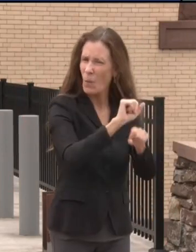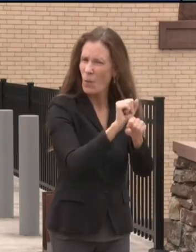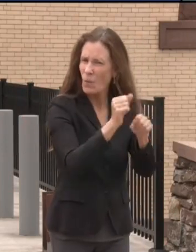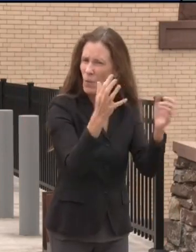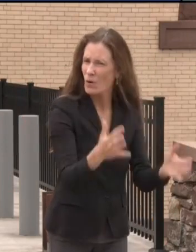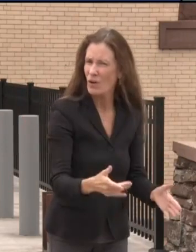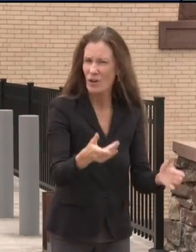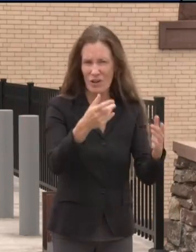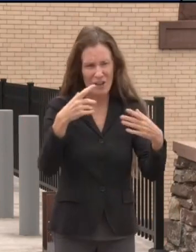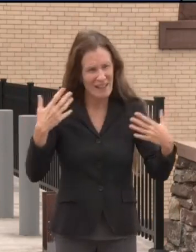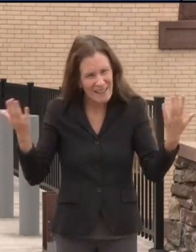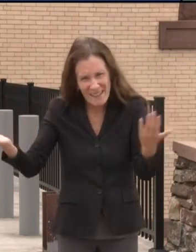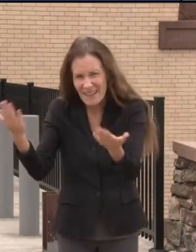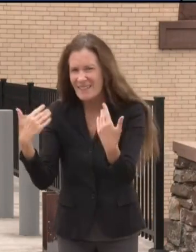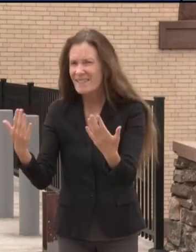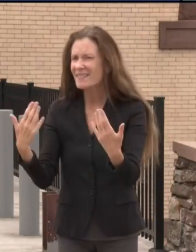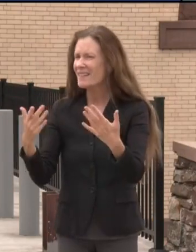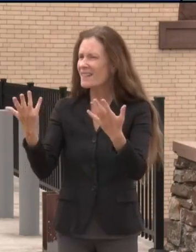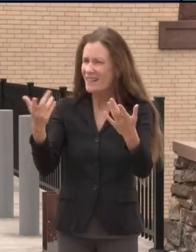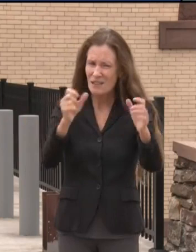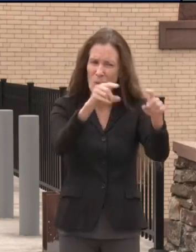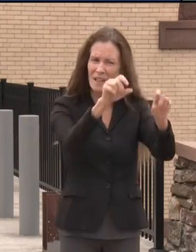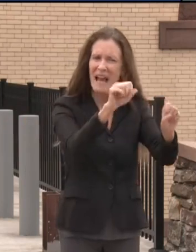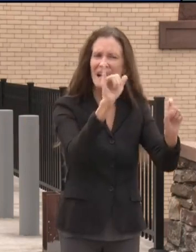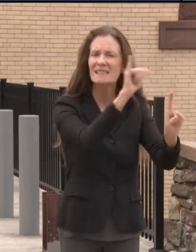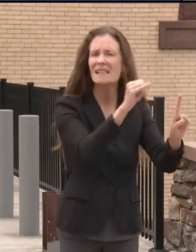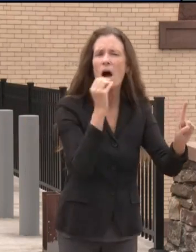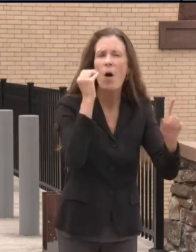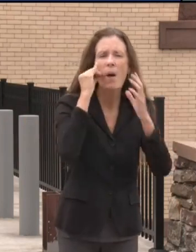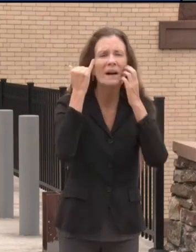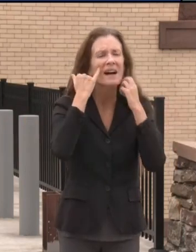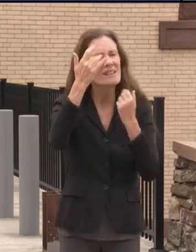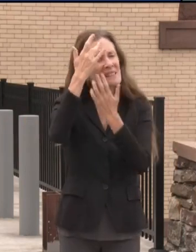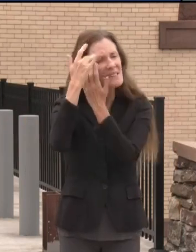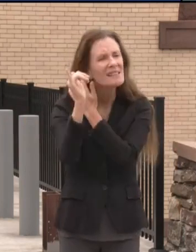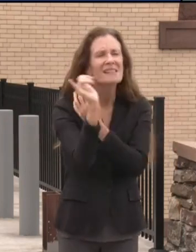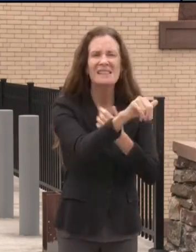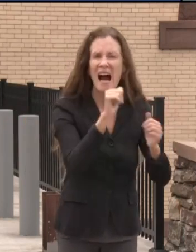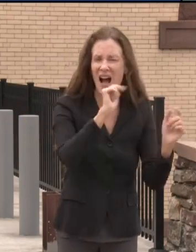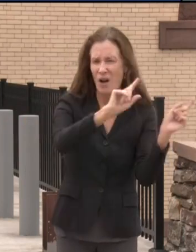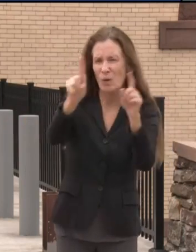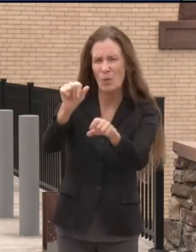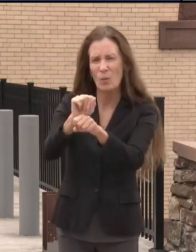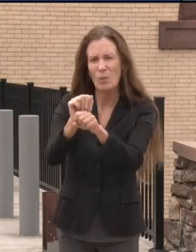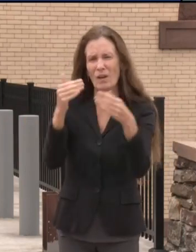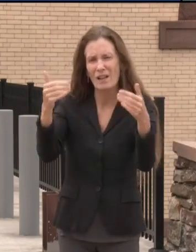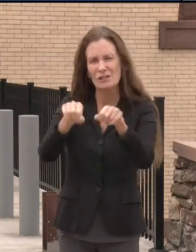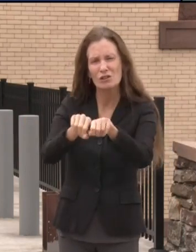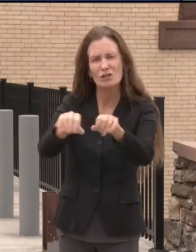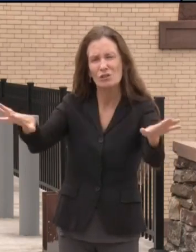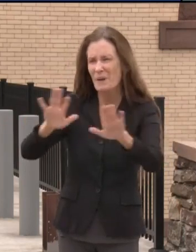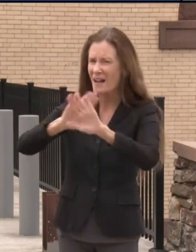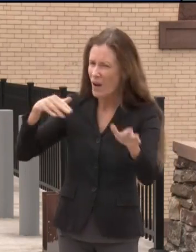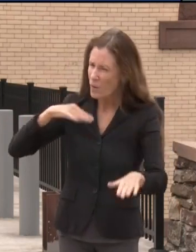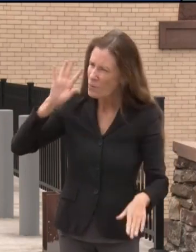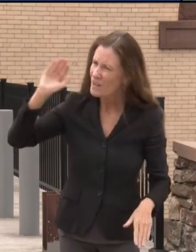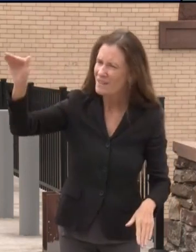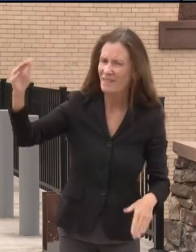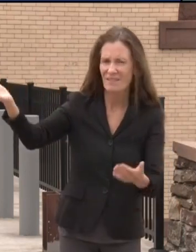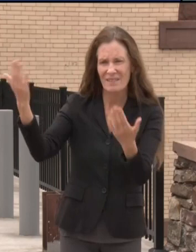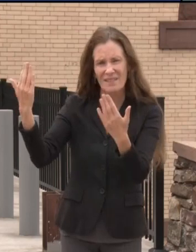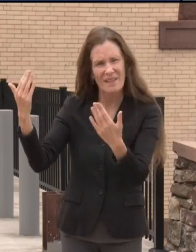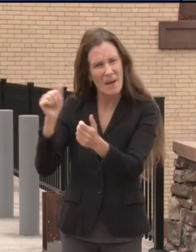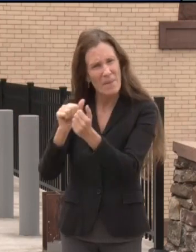and get better faster, allowing them to return to the job healthy in a shorter period of time. This act protects the rest of